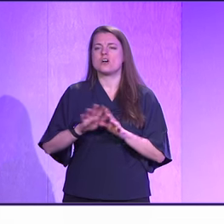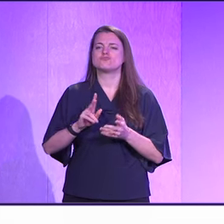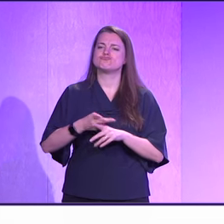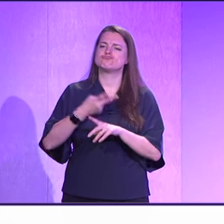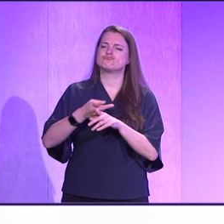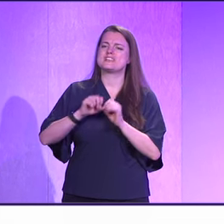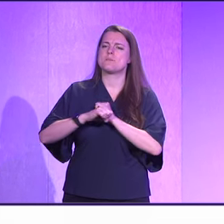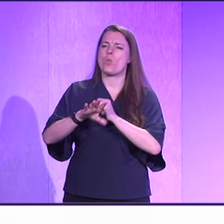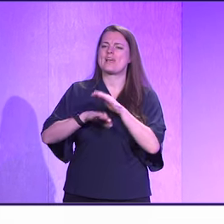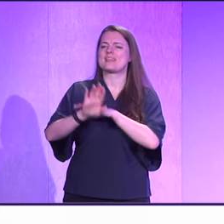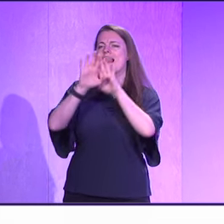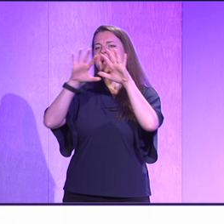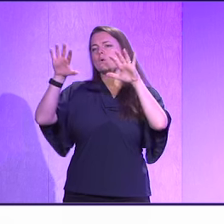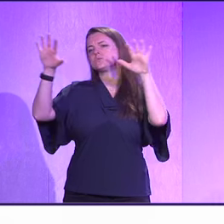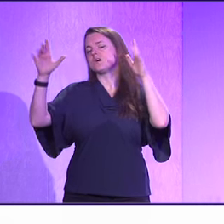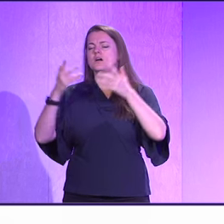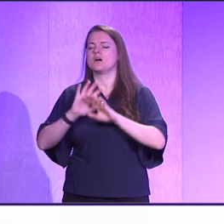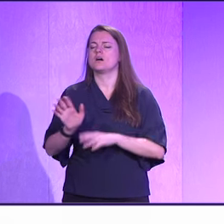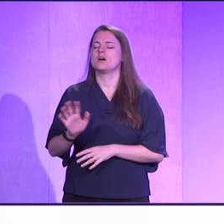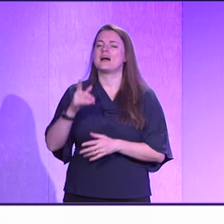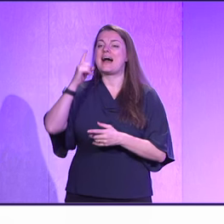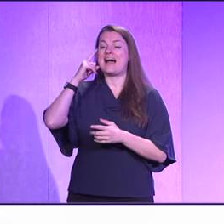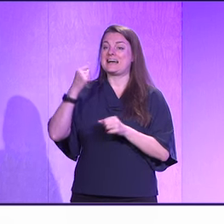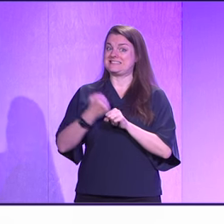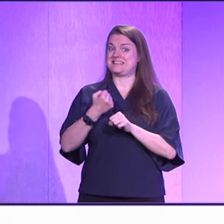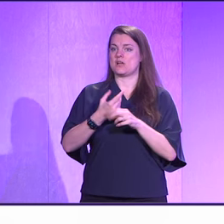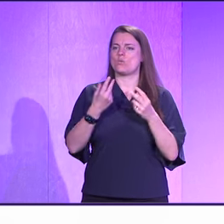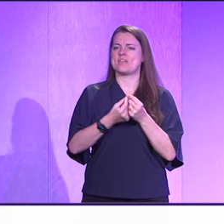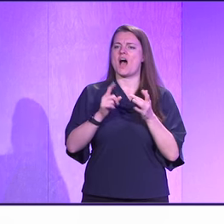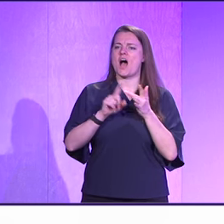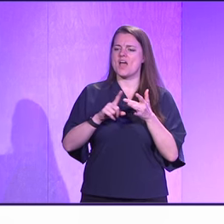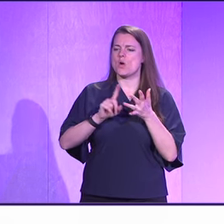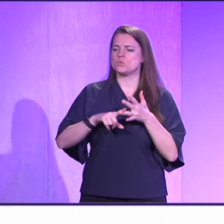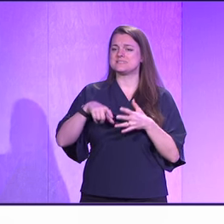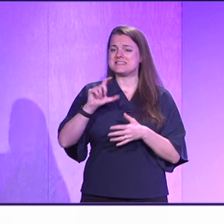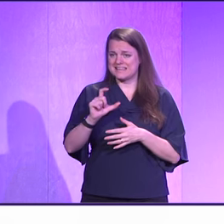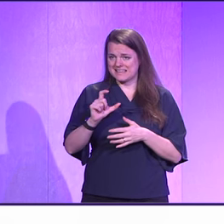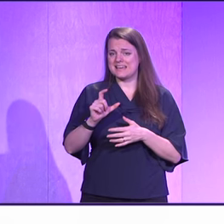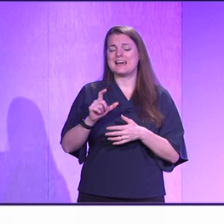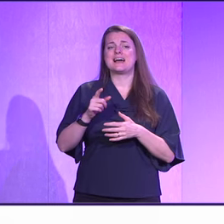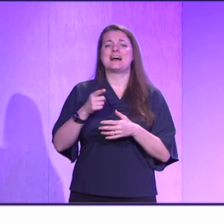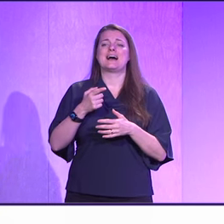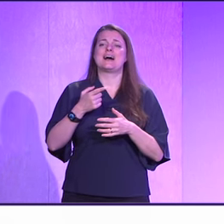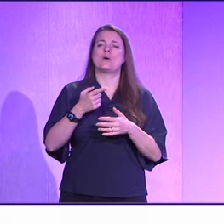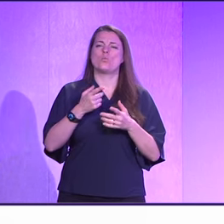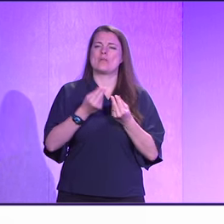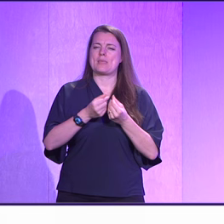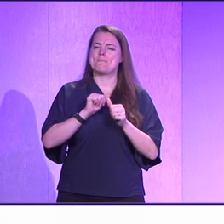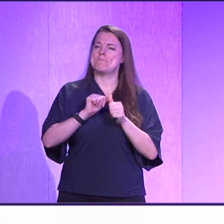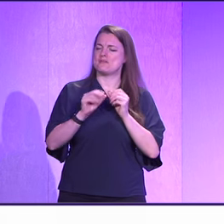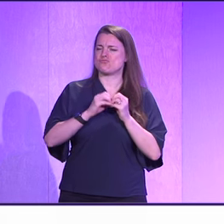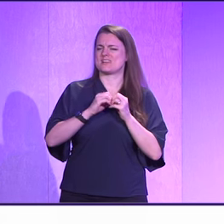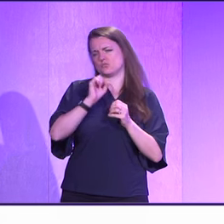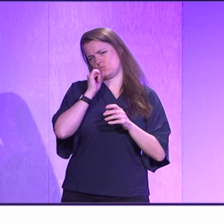instances, it someone manually click opsed, I went and did it with IAC. I did it with sort of best practices you would